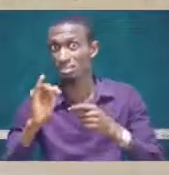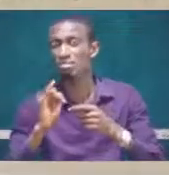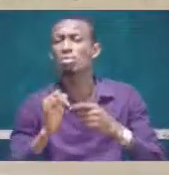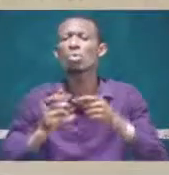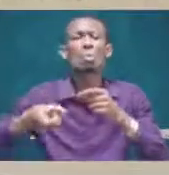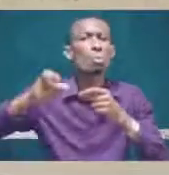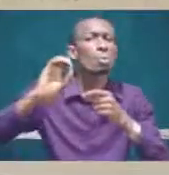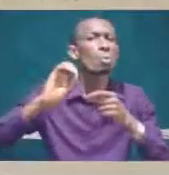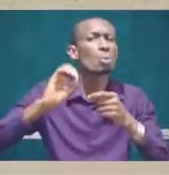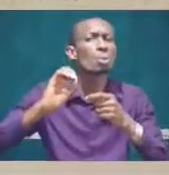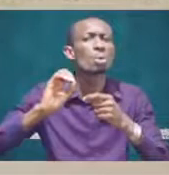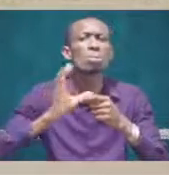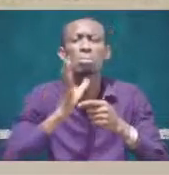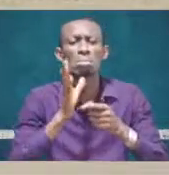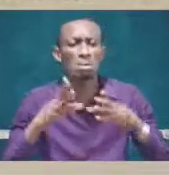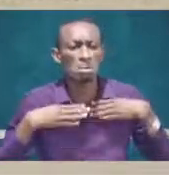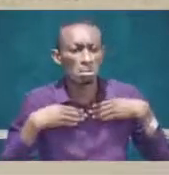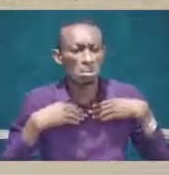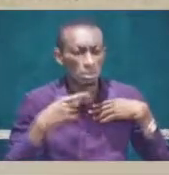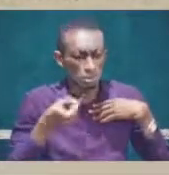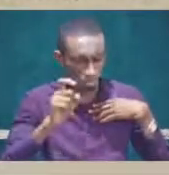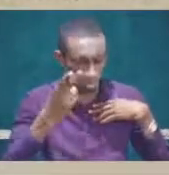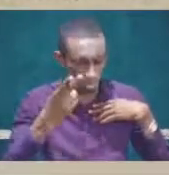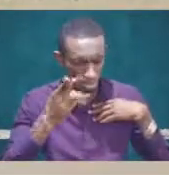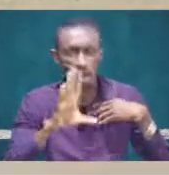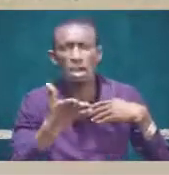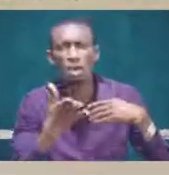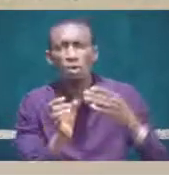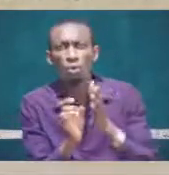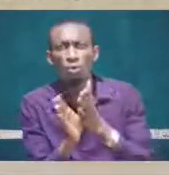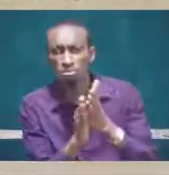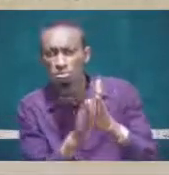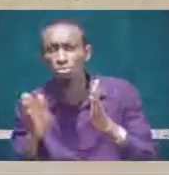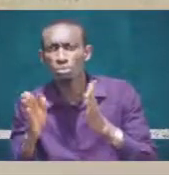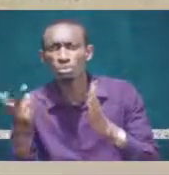shift and go somewhere else? Remember, that's what we used as an example before.